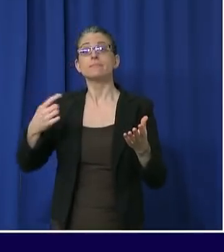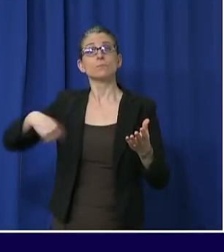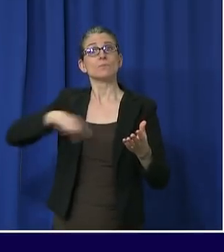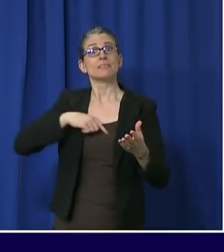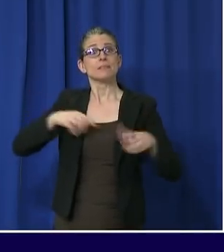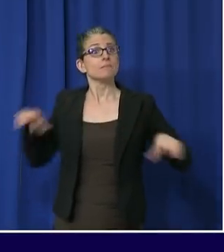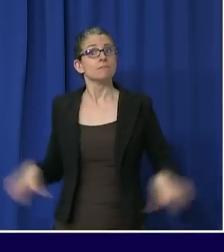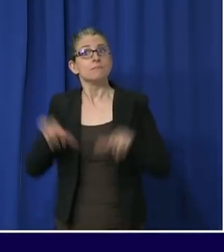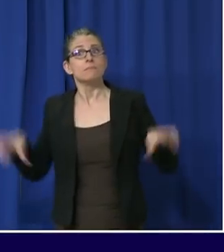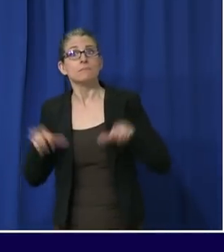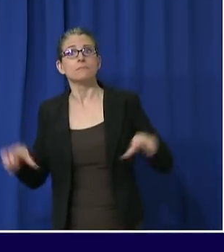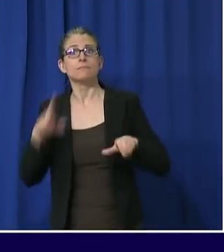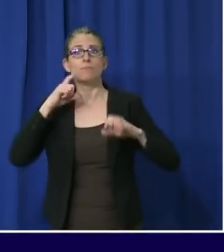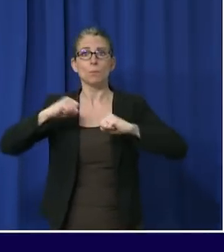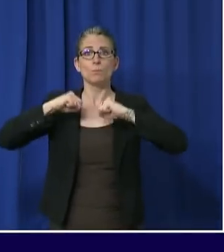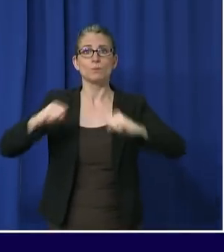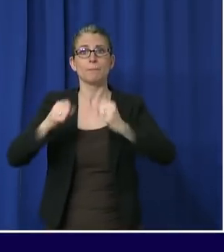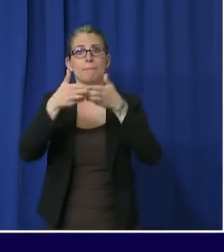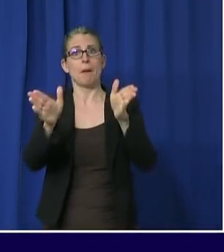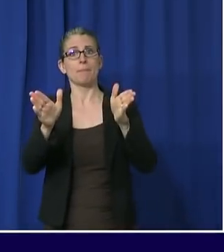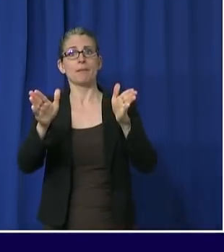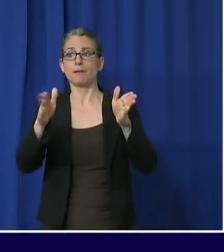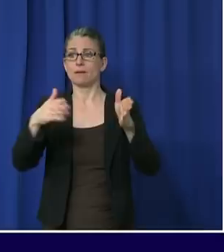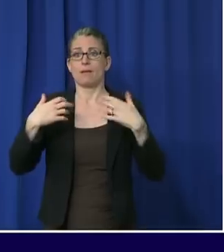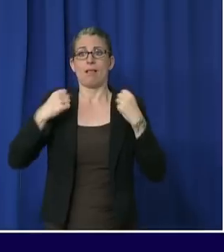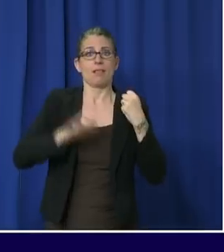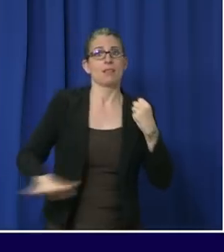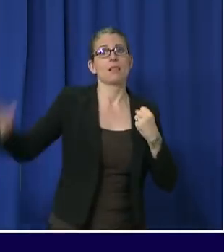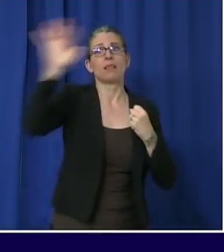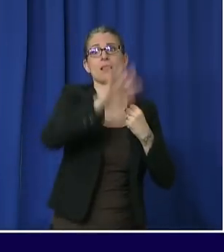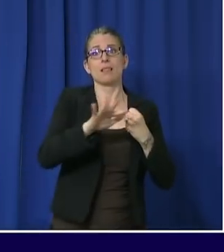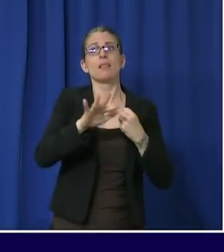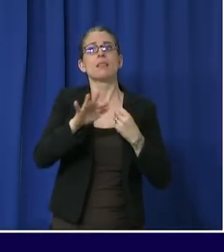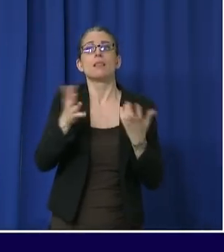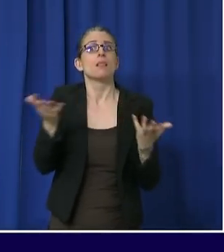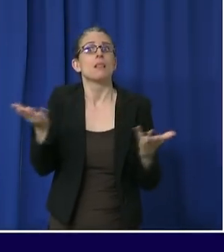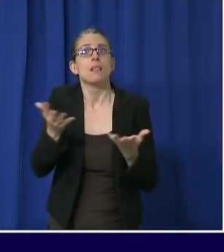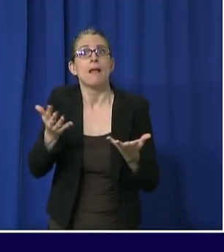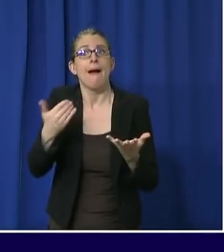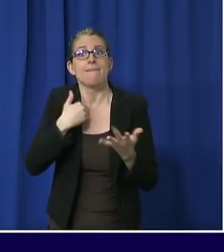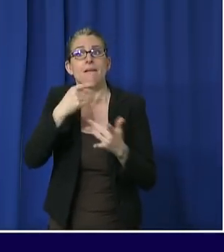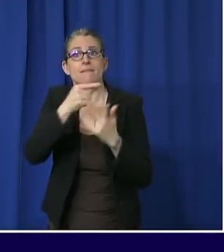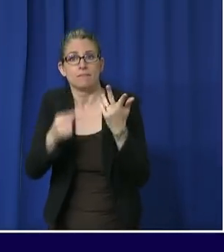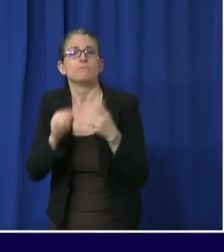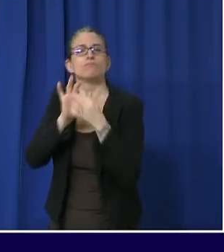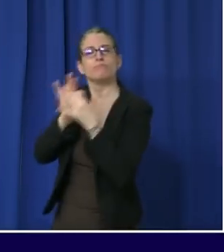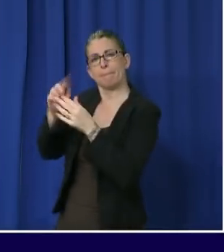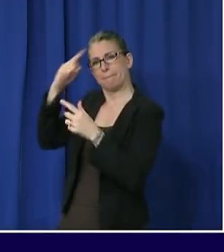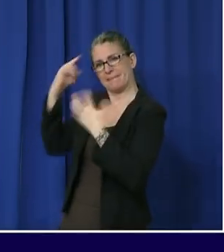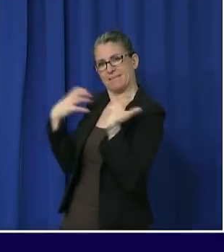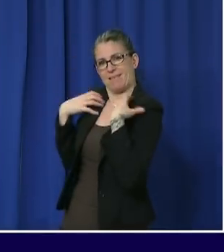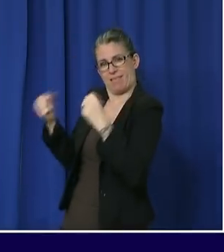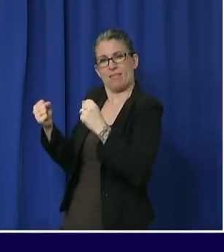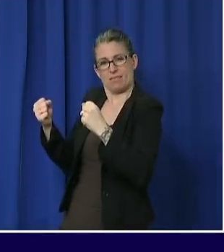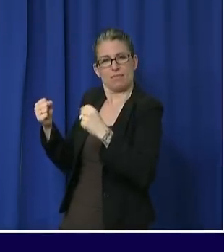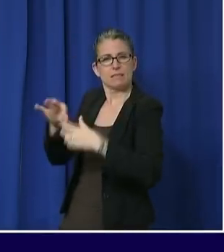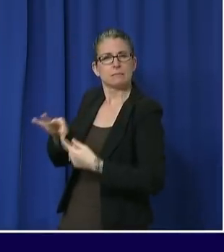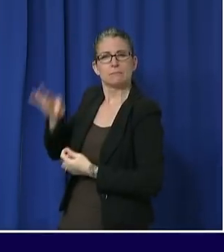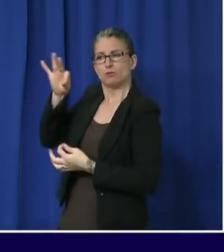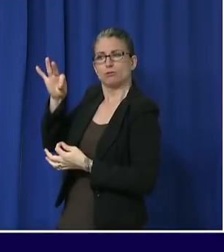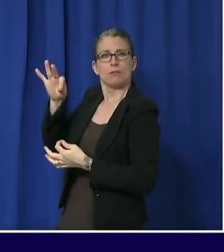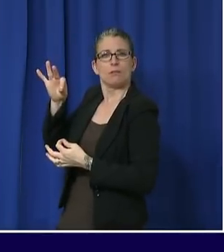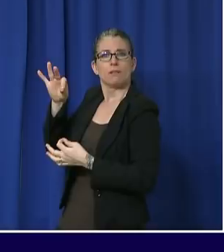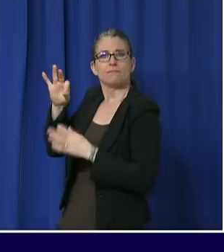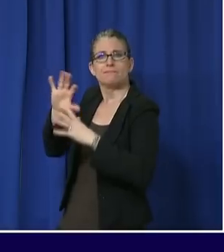of updates regards our work around mental health and spiritual care for individuals who are on the front